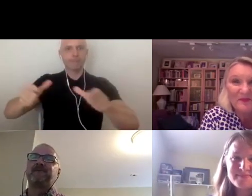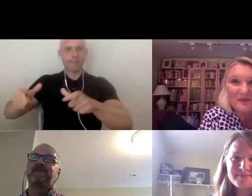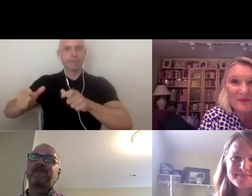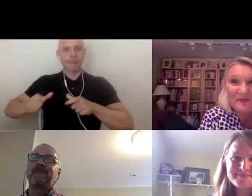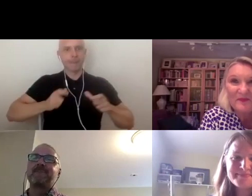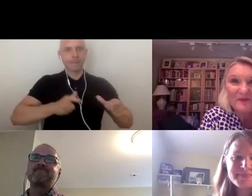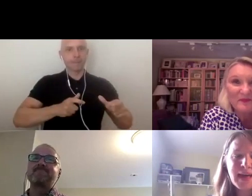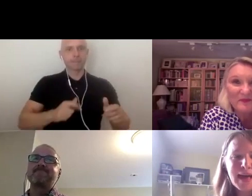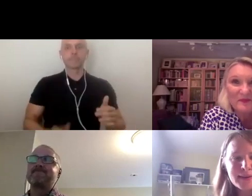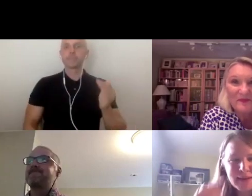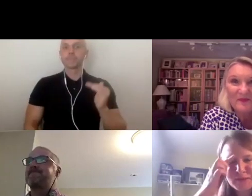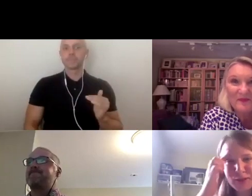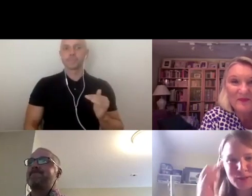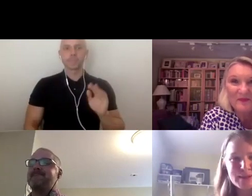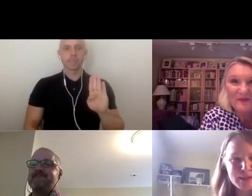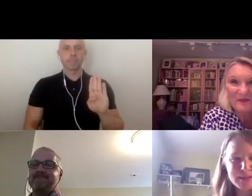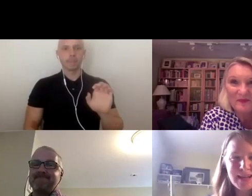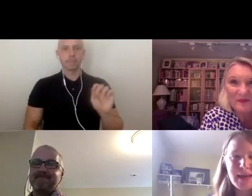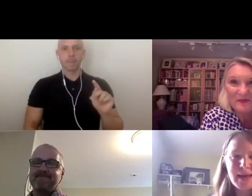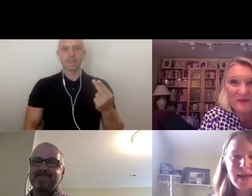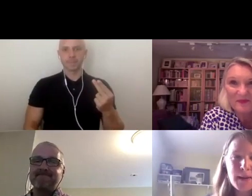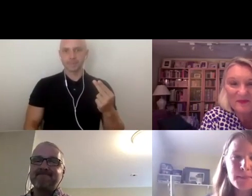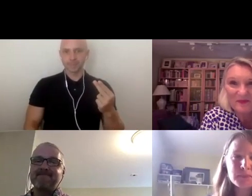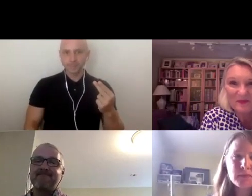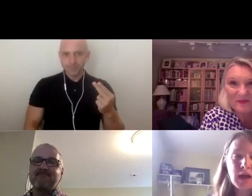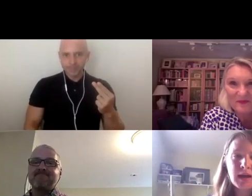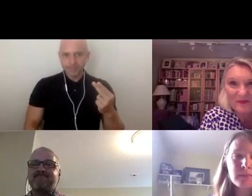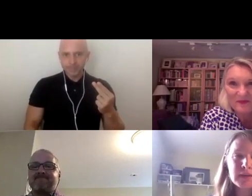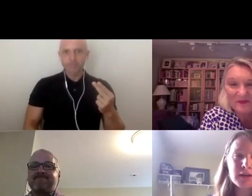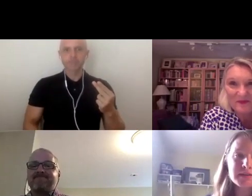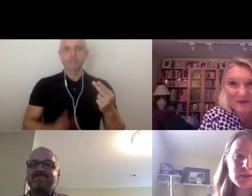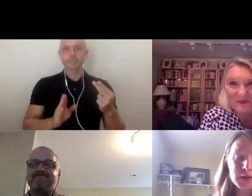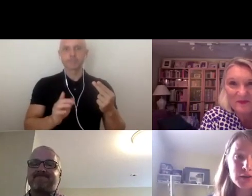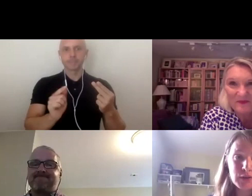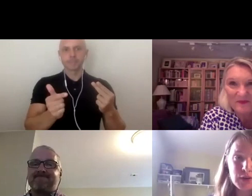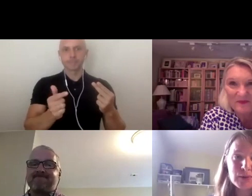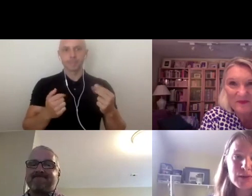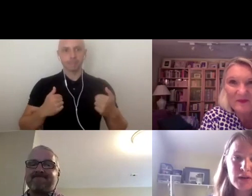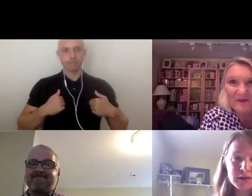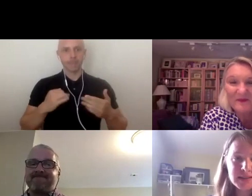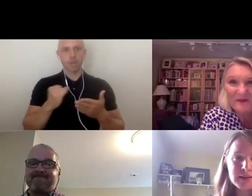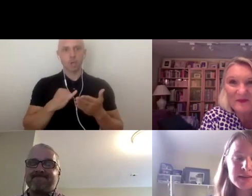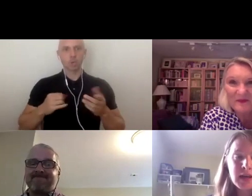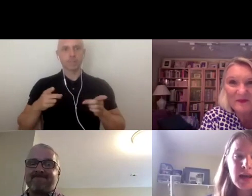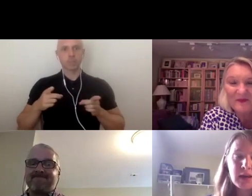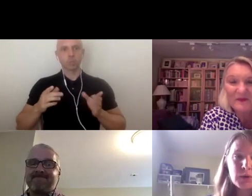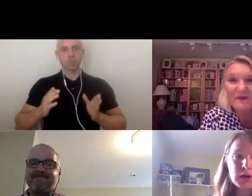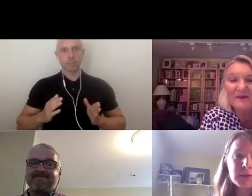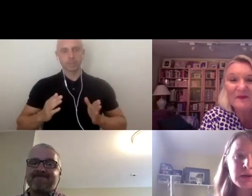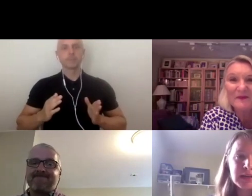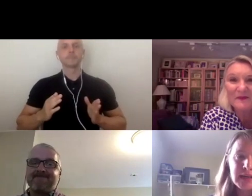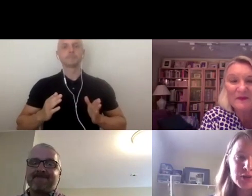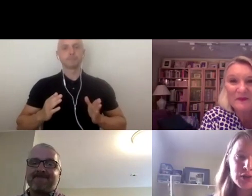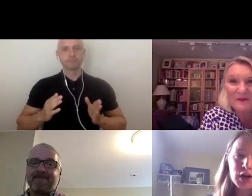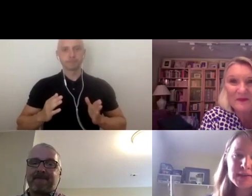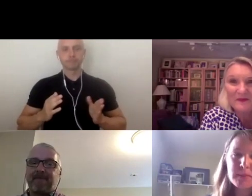Helmers. Hi, thanks for listening to me today. I'm the artistic director of the Community Arts Guild, and we're a